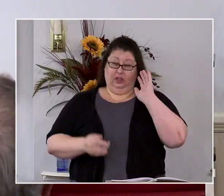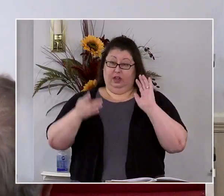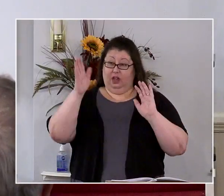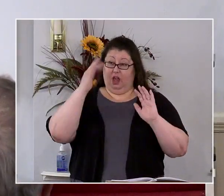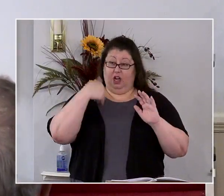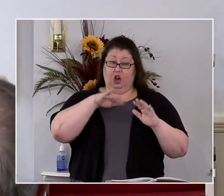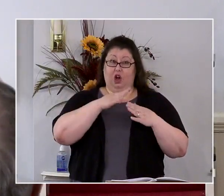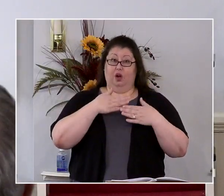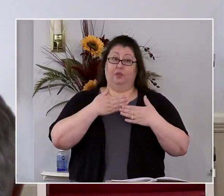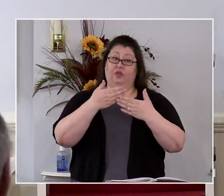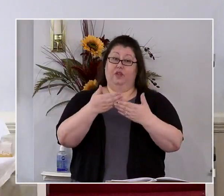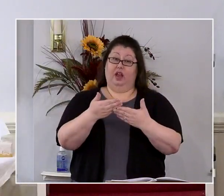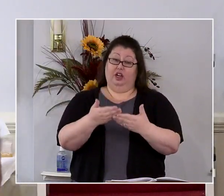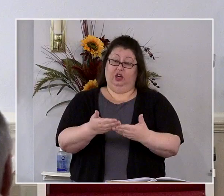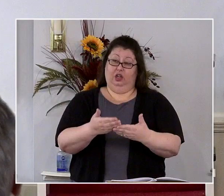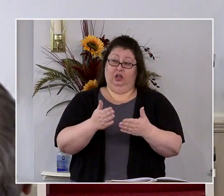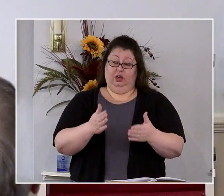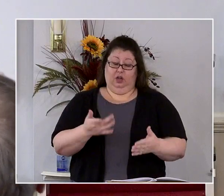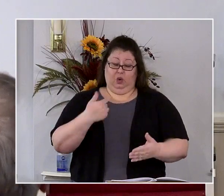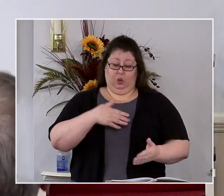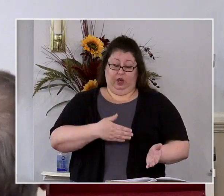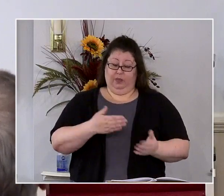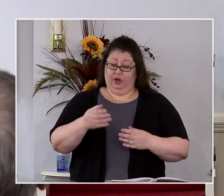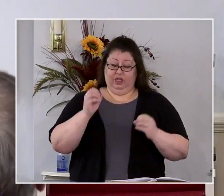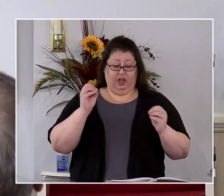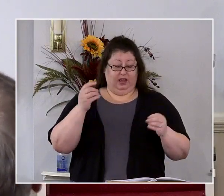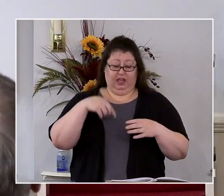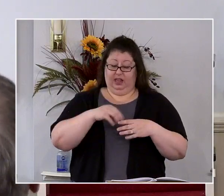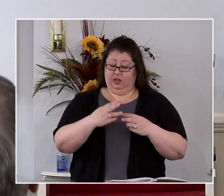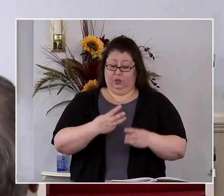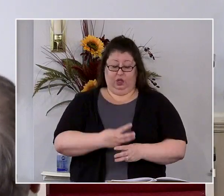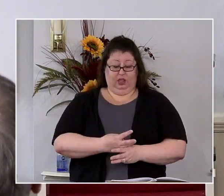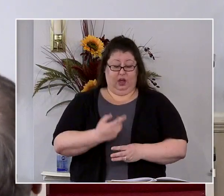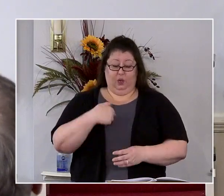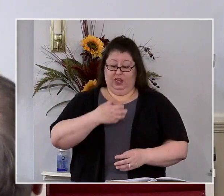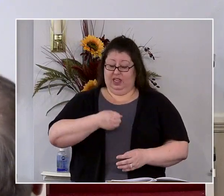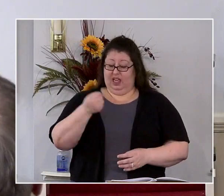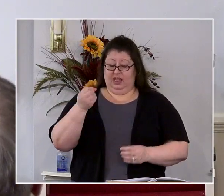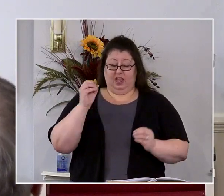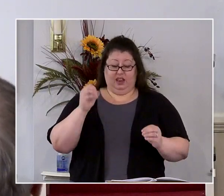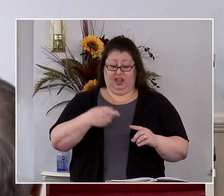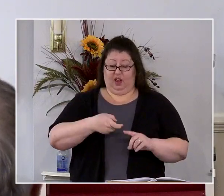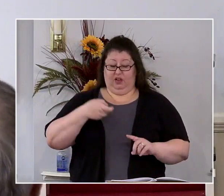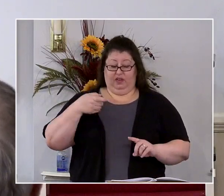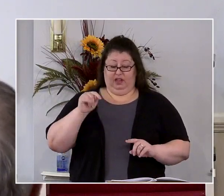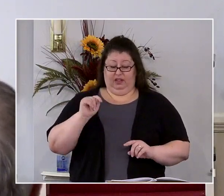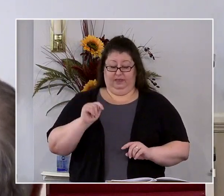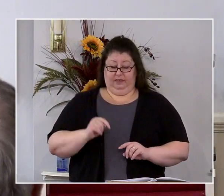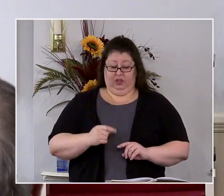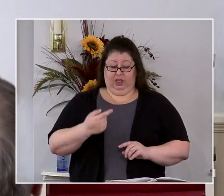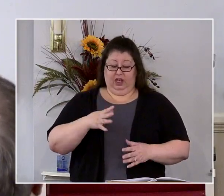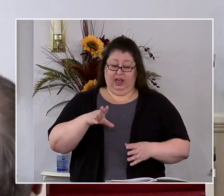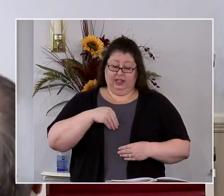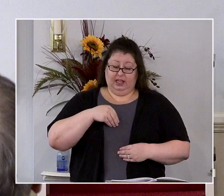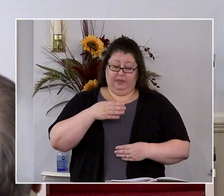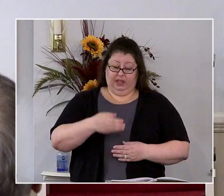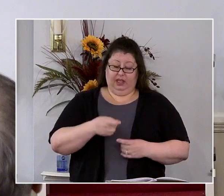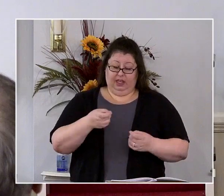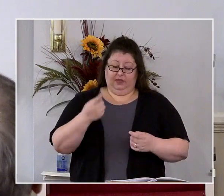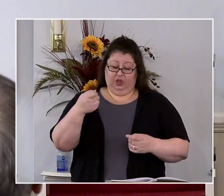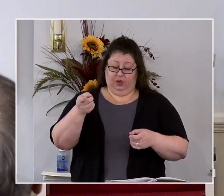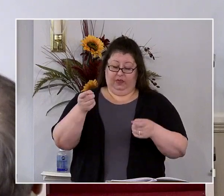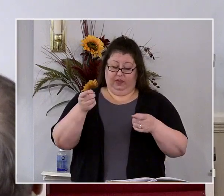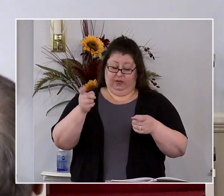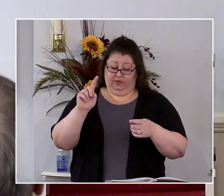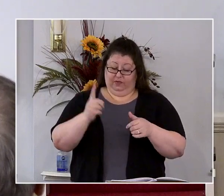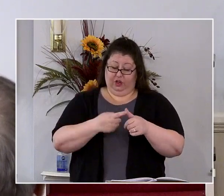God, our provider, we bring nothing into this world, and we can take nothing out of it, except the gifts you